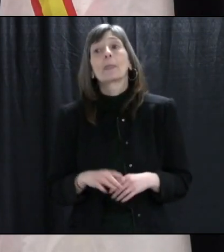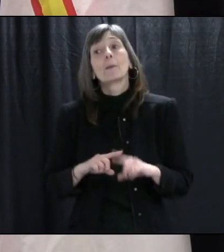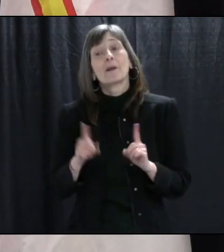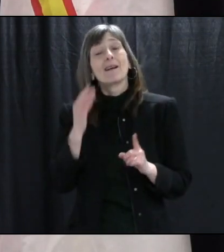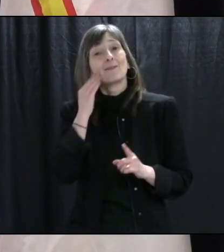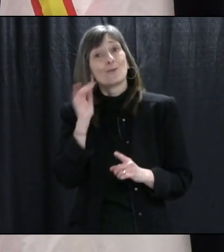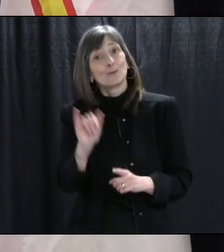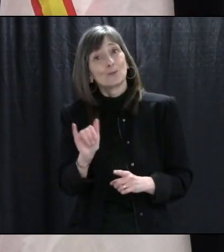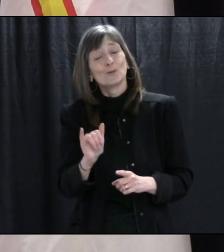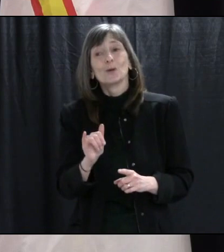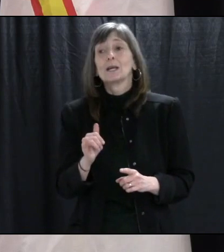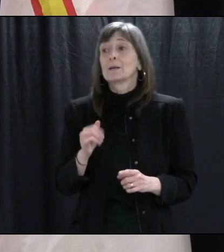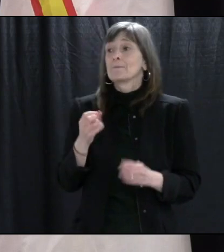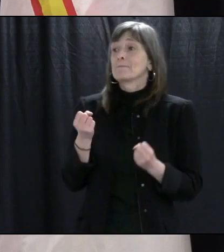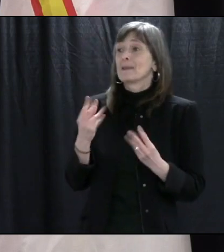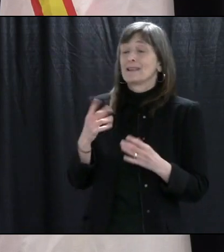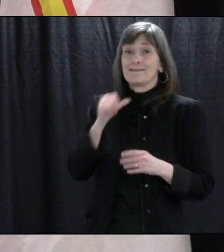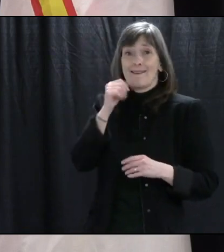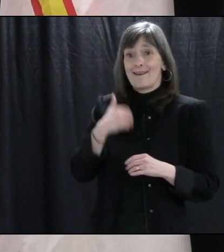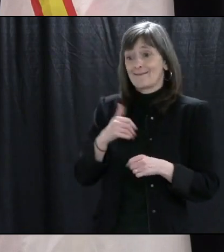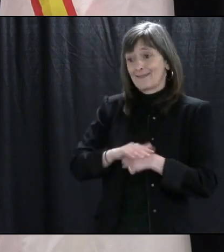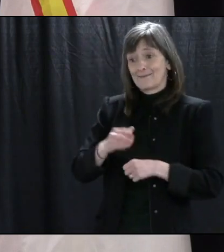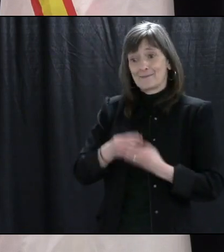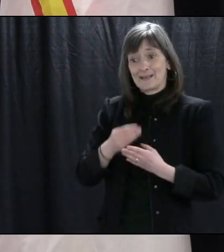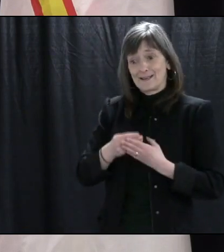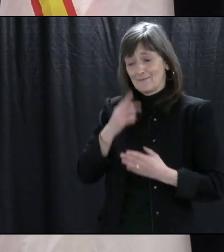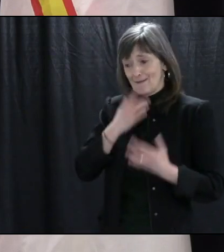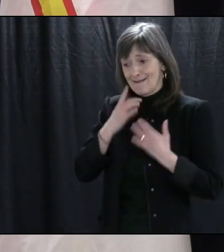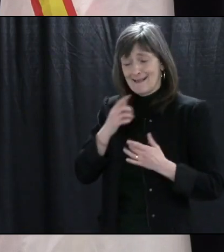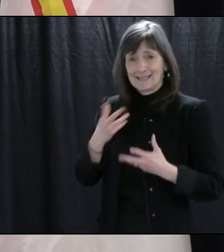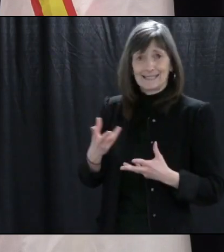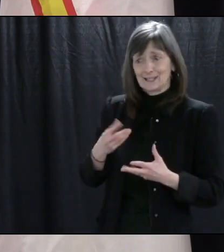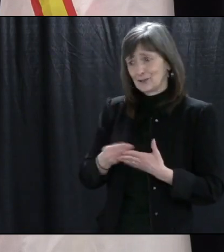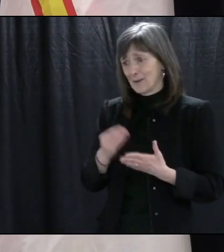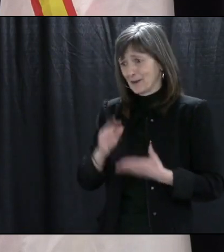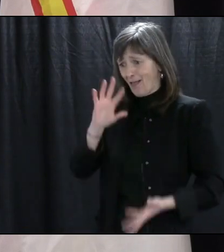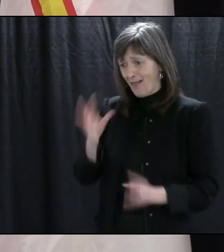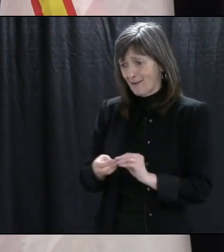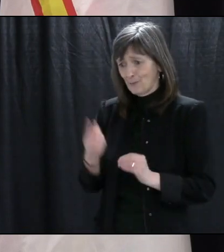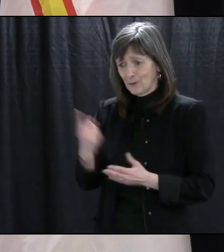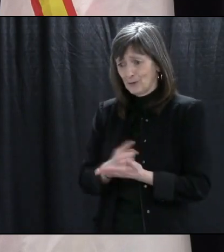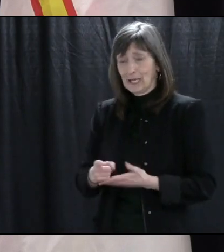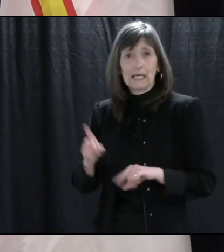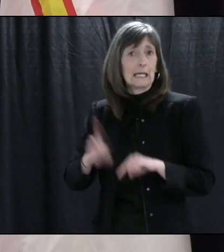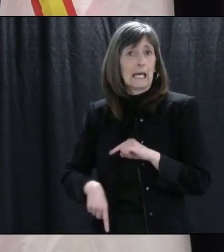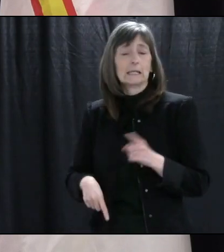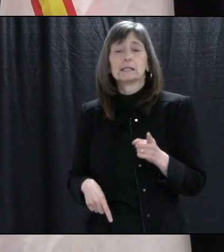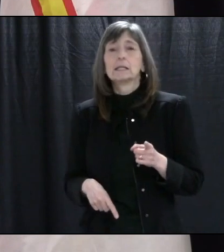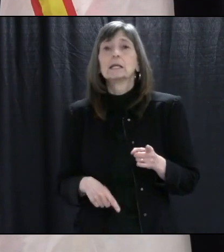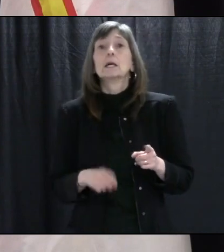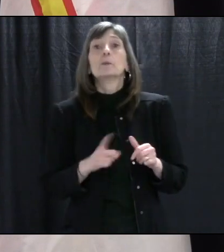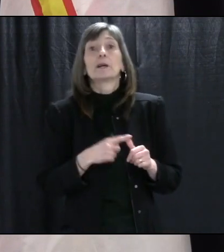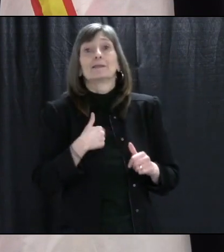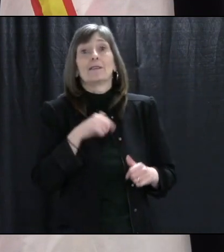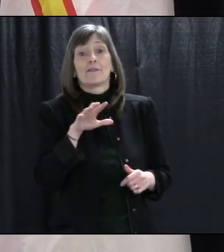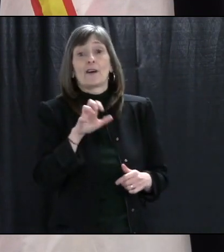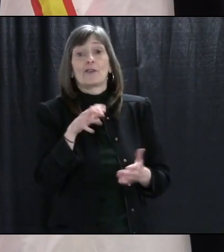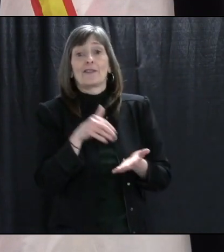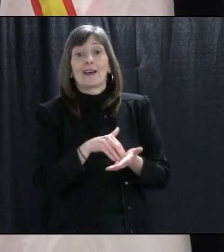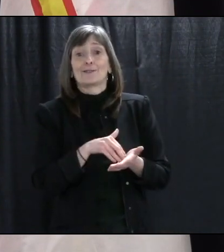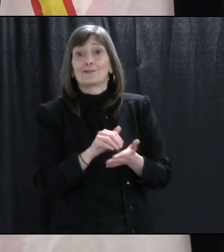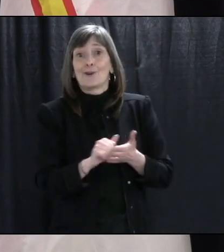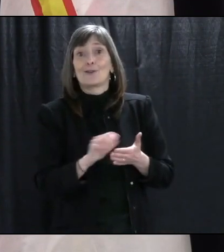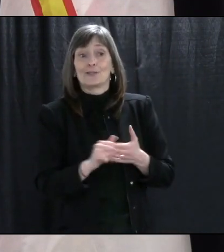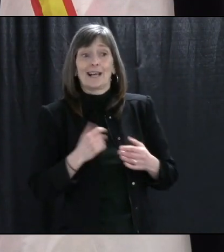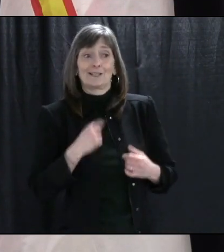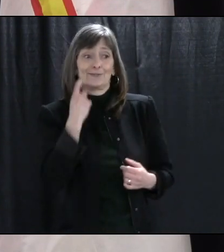once a week. A few days ago, I was pleased to announce $500,000 to Food First NL to support